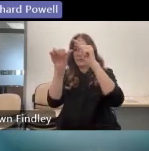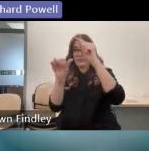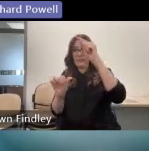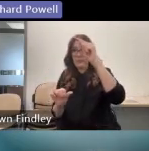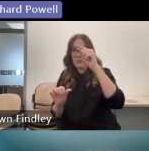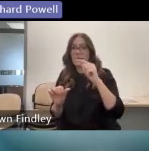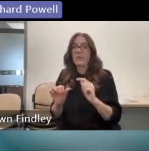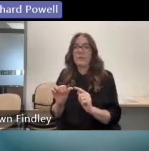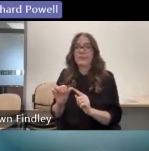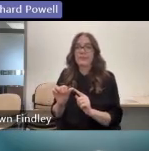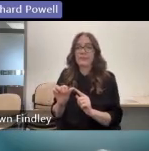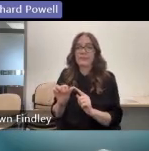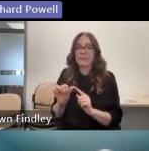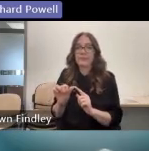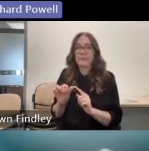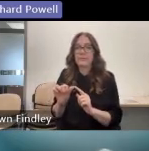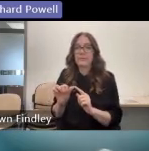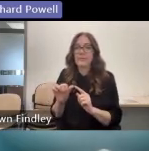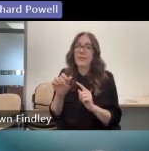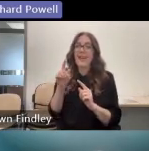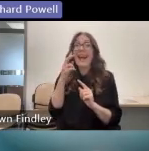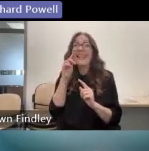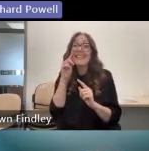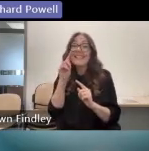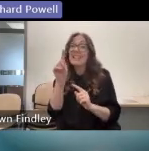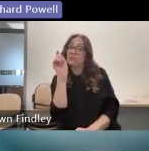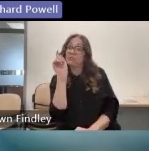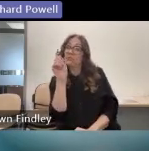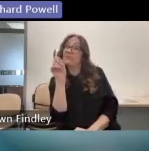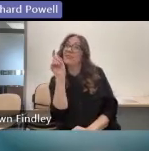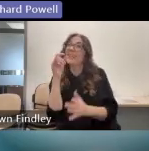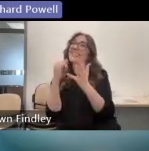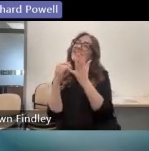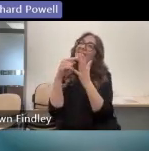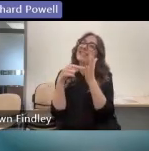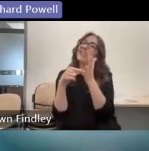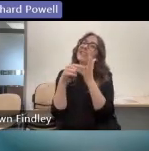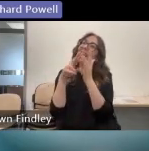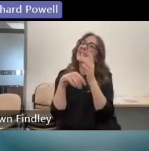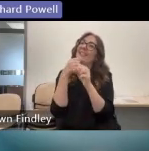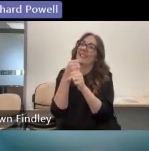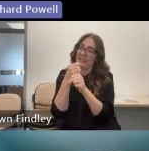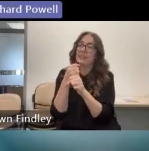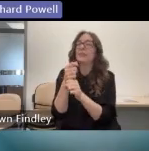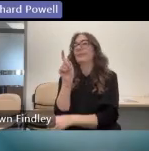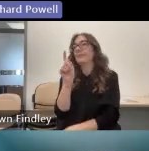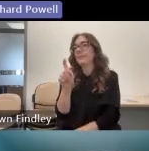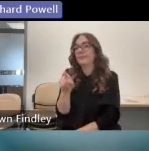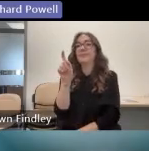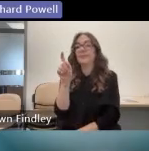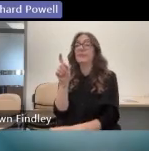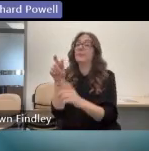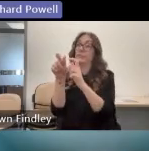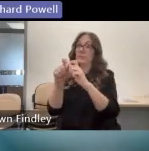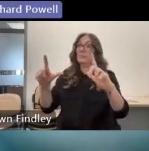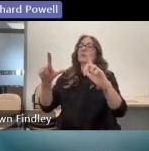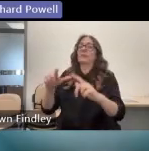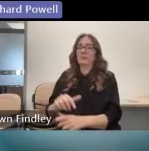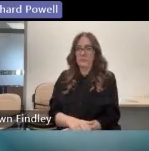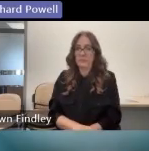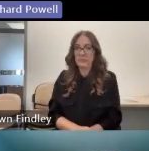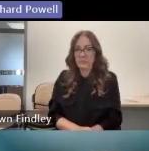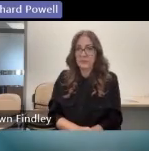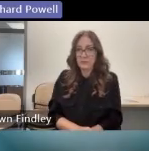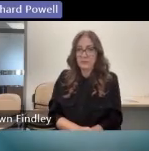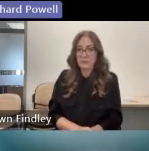in is settings, so I can just tap on that, and that will take me to my settings.